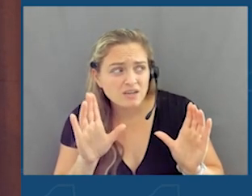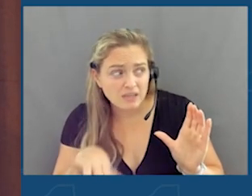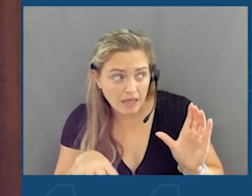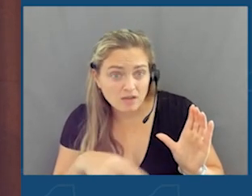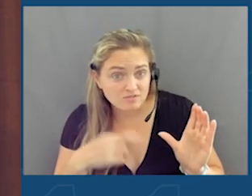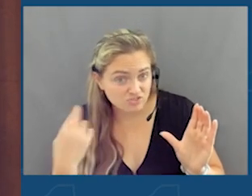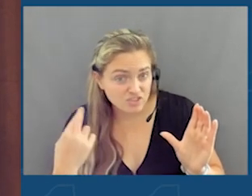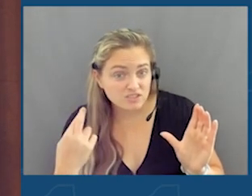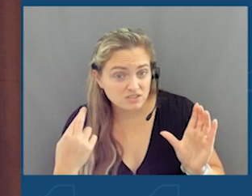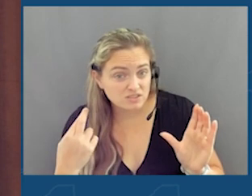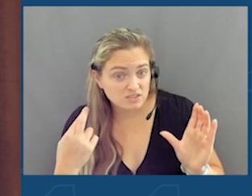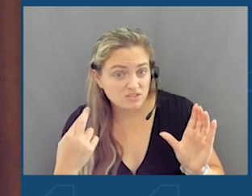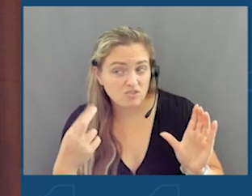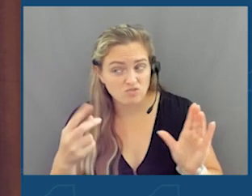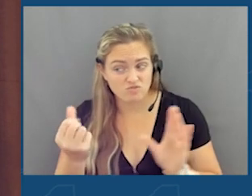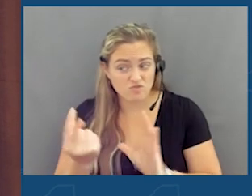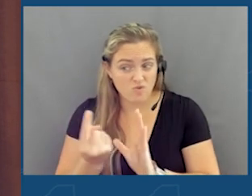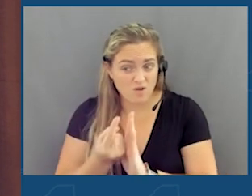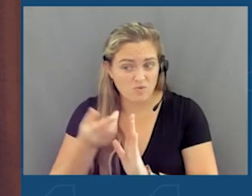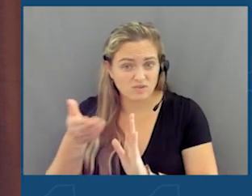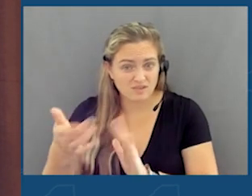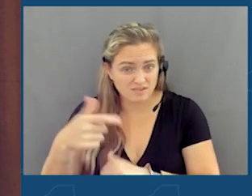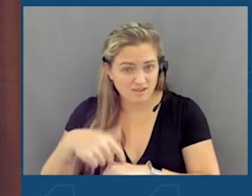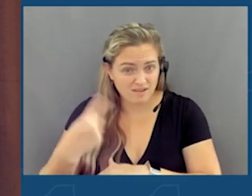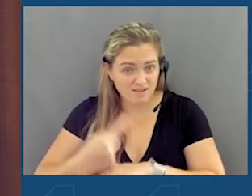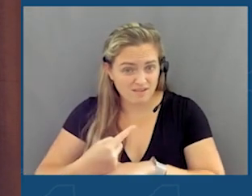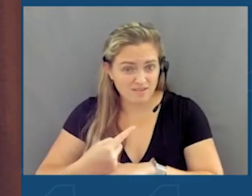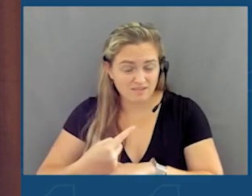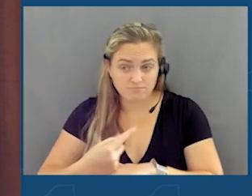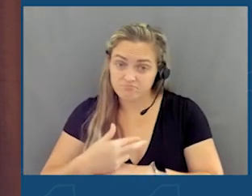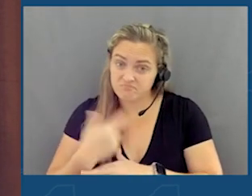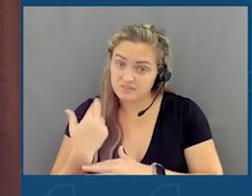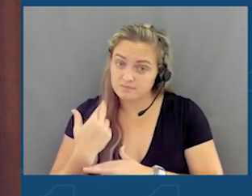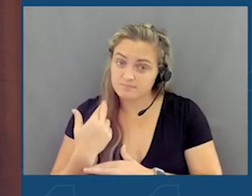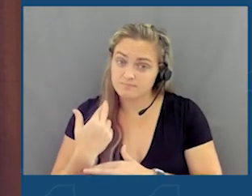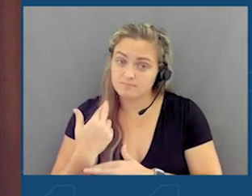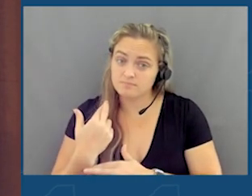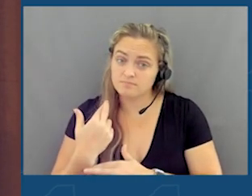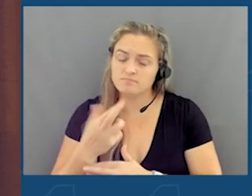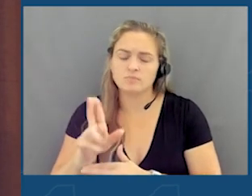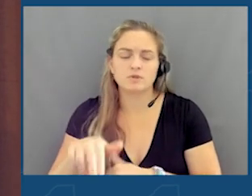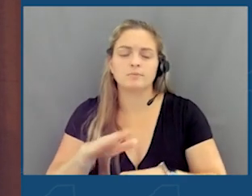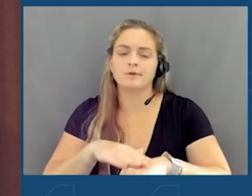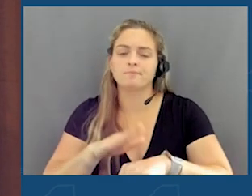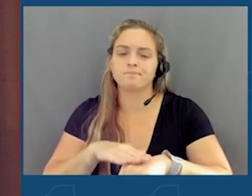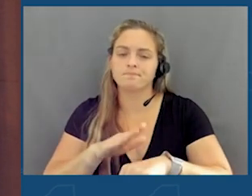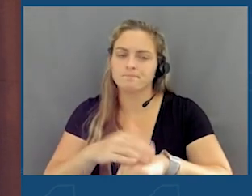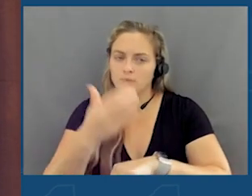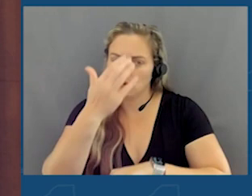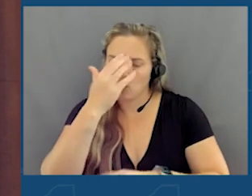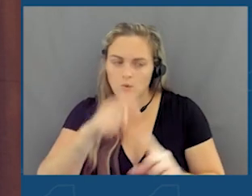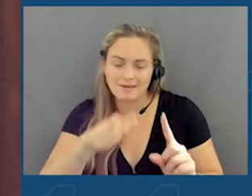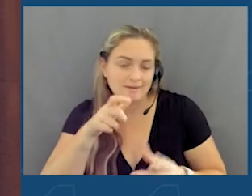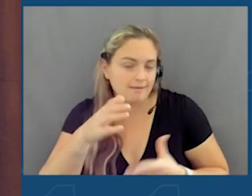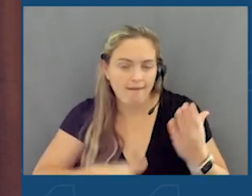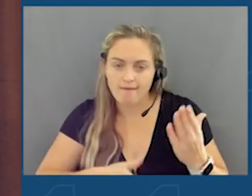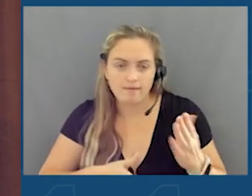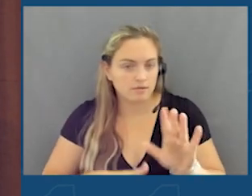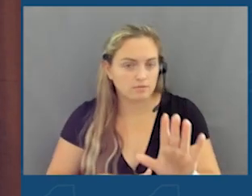those fateful hours. But I want you to be aware that it didn't end on that day.